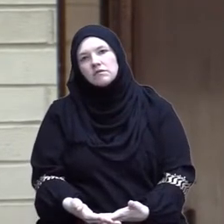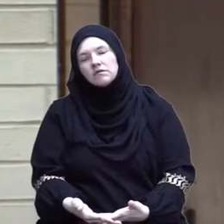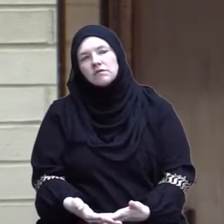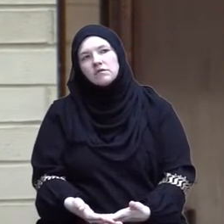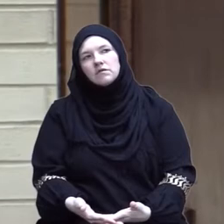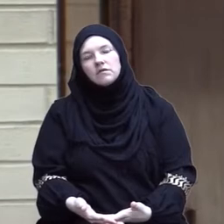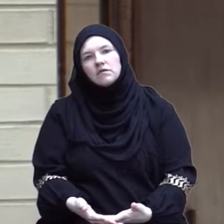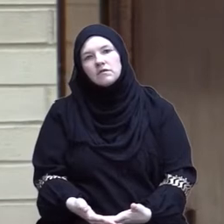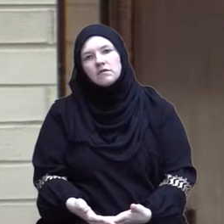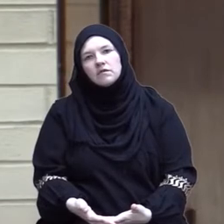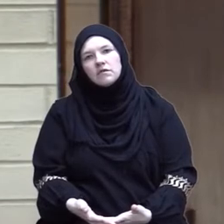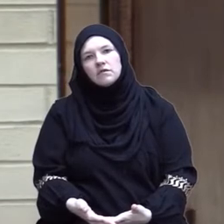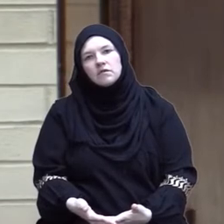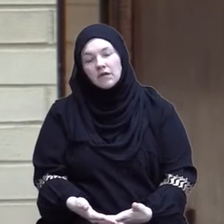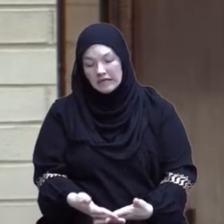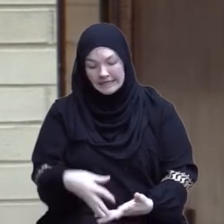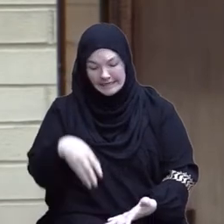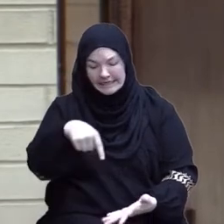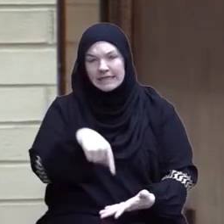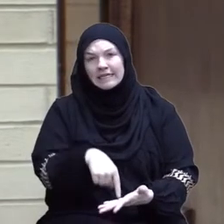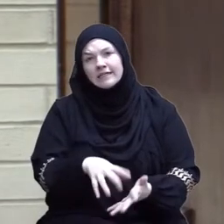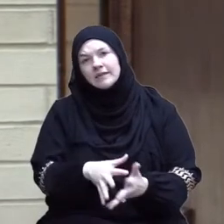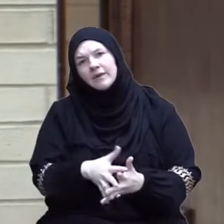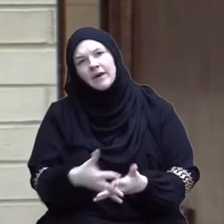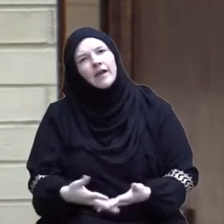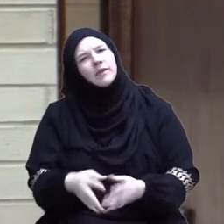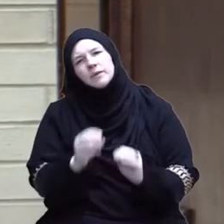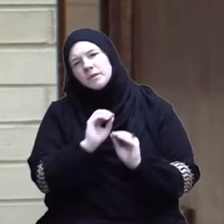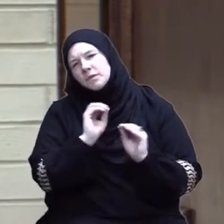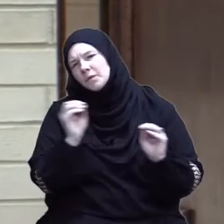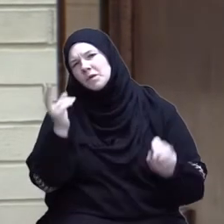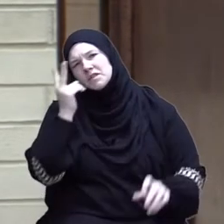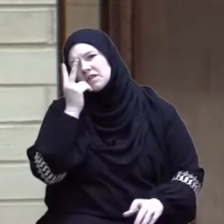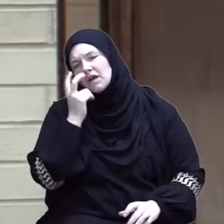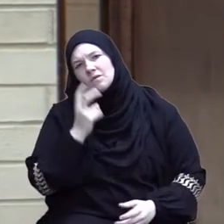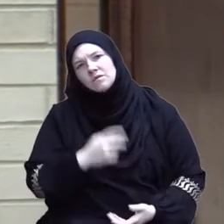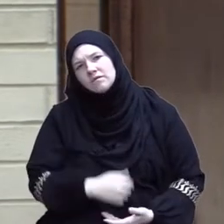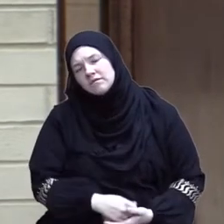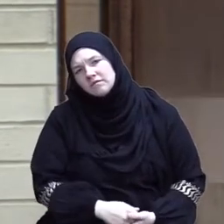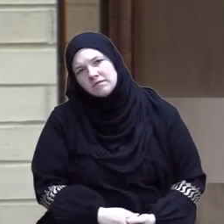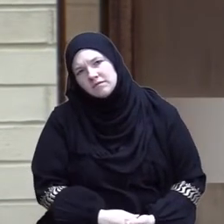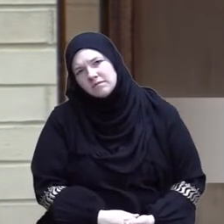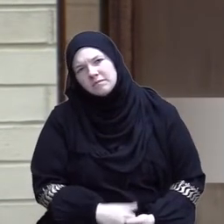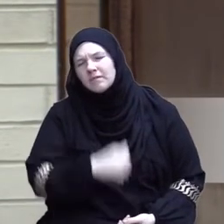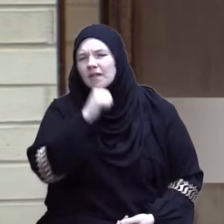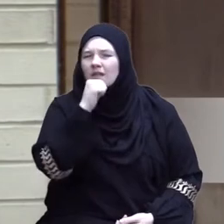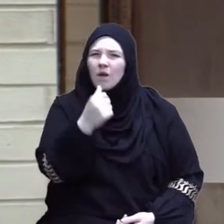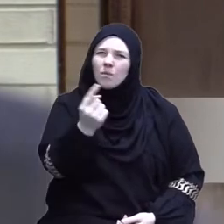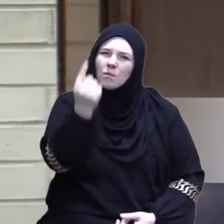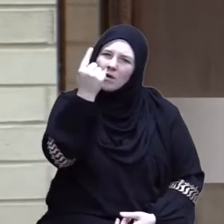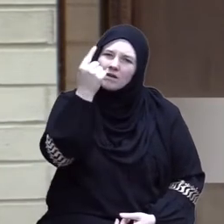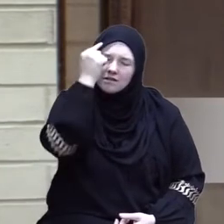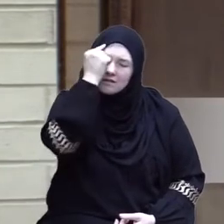whereof there is no doubt. There is not a single doubt